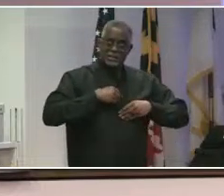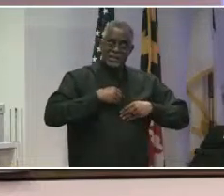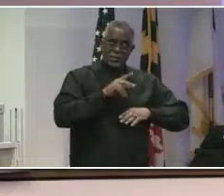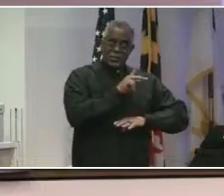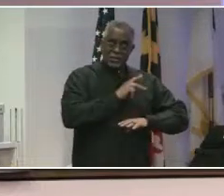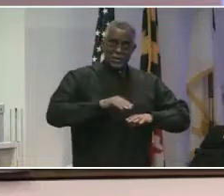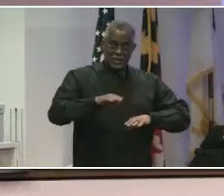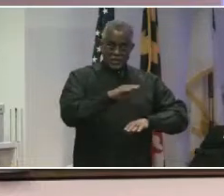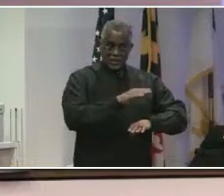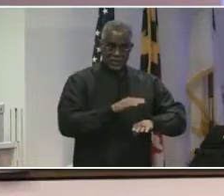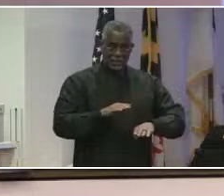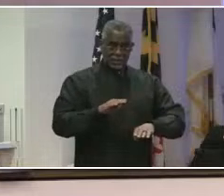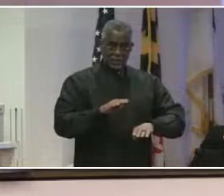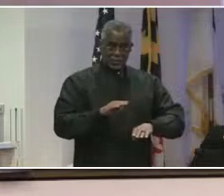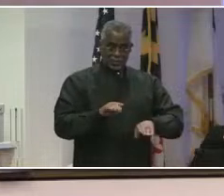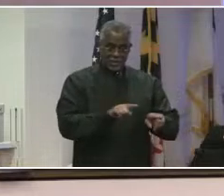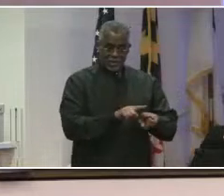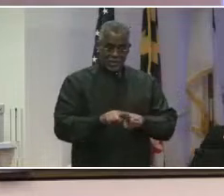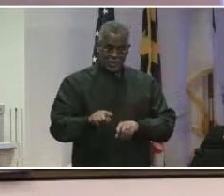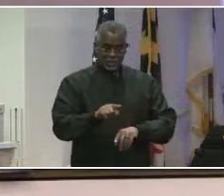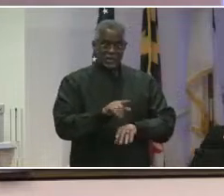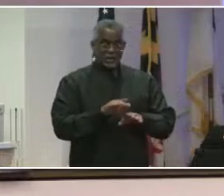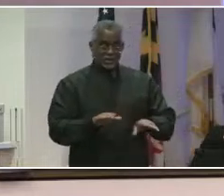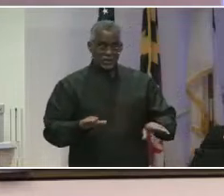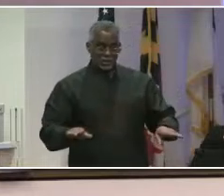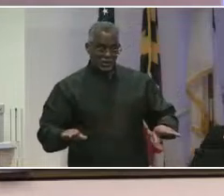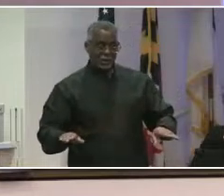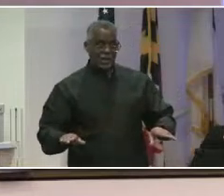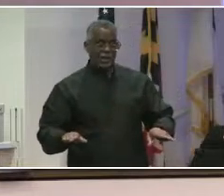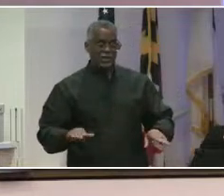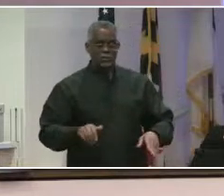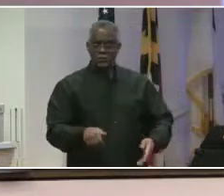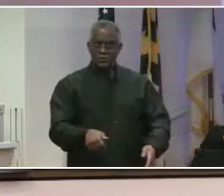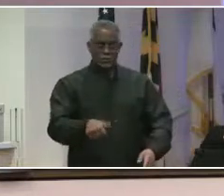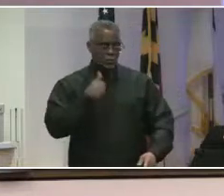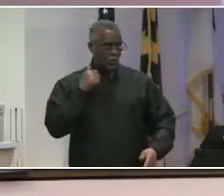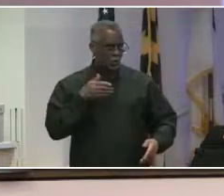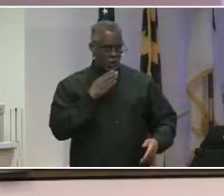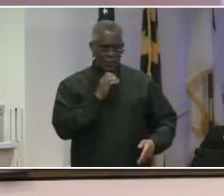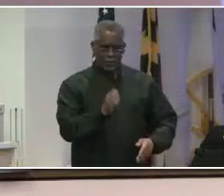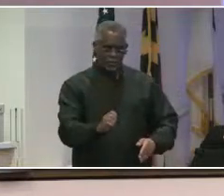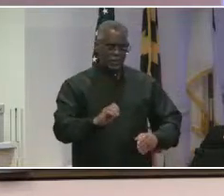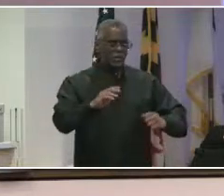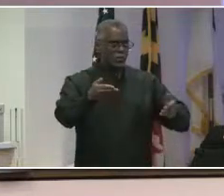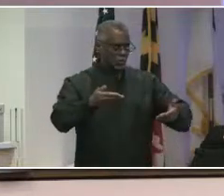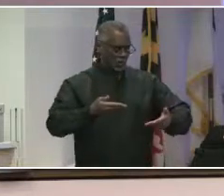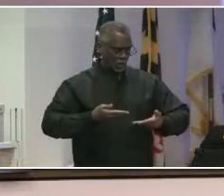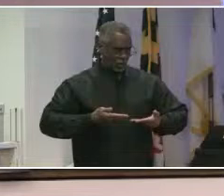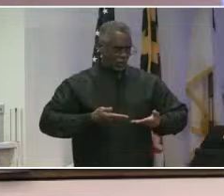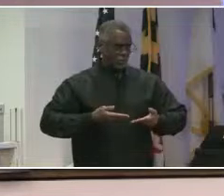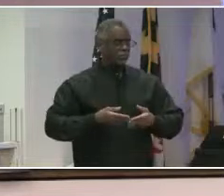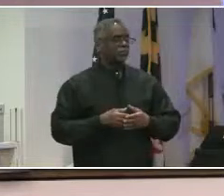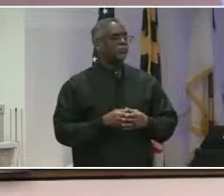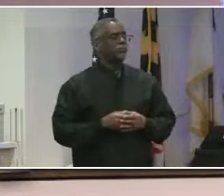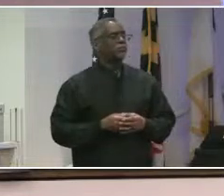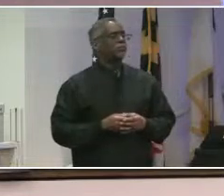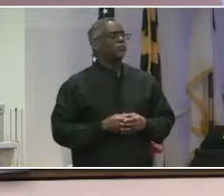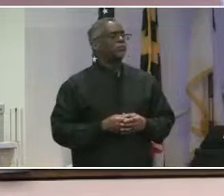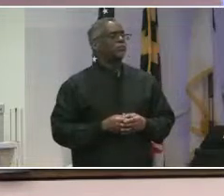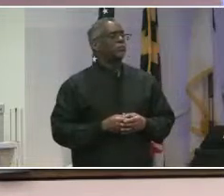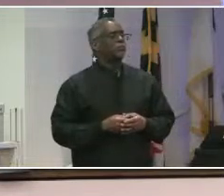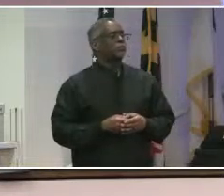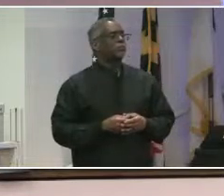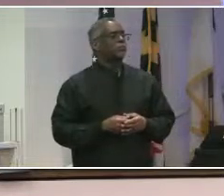child shall not enter in it. And he took them in his arms and blessed them, laying his hands upon them.